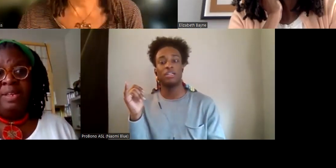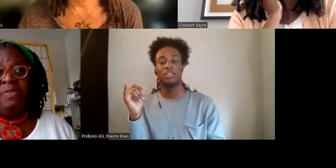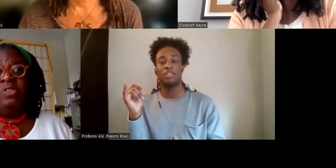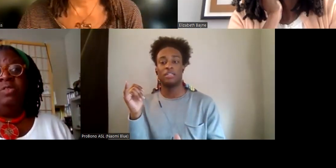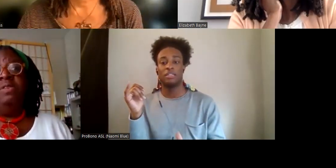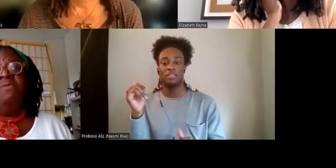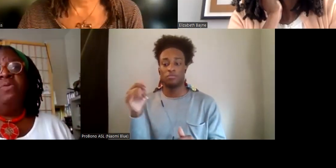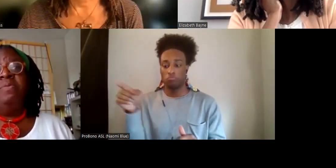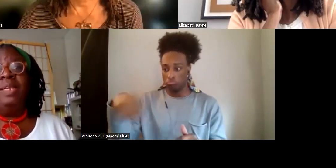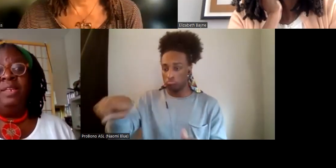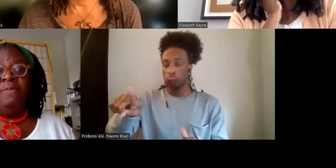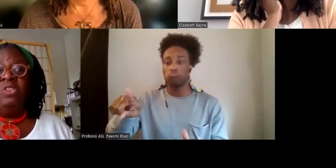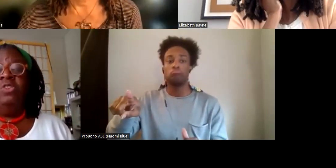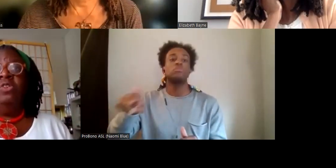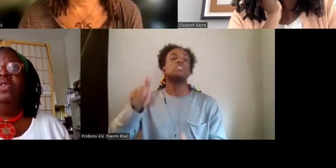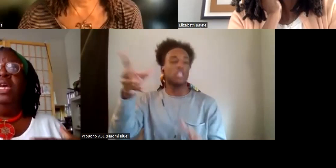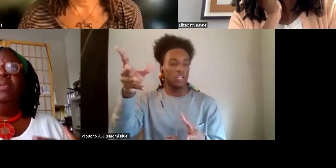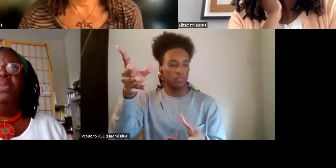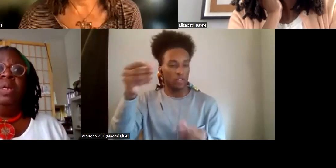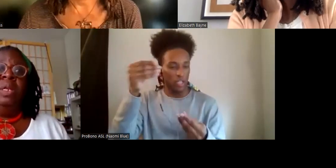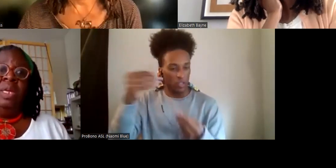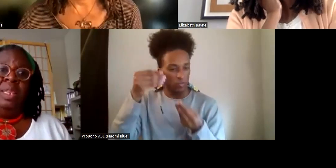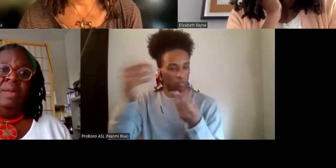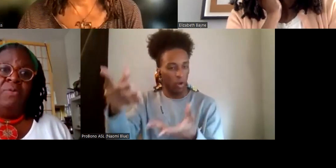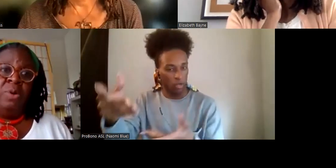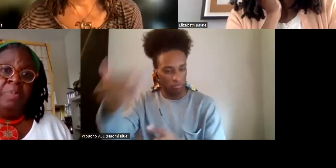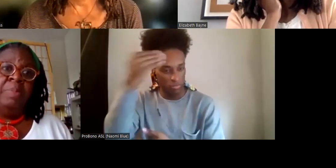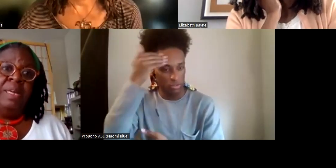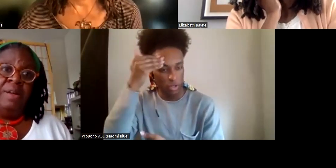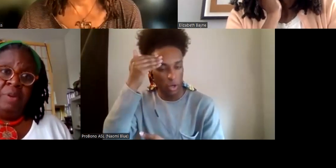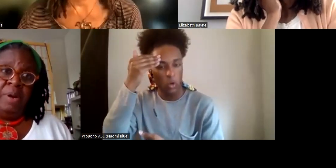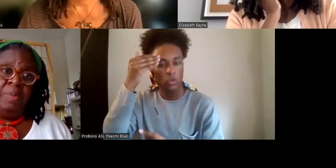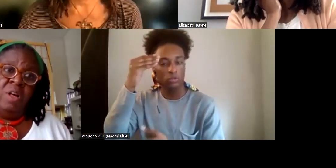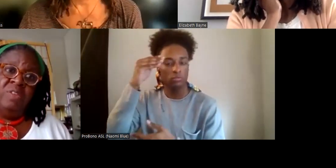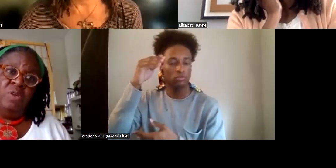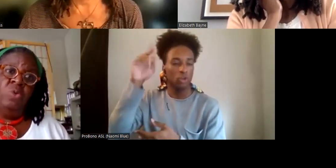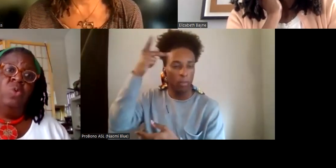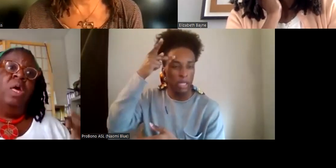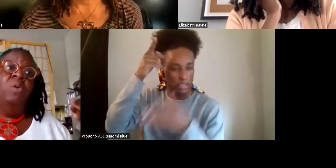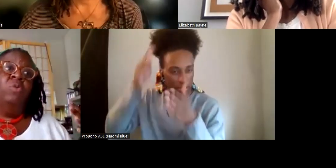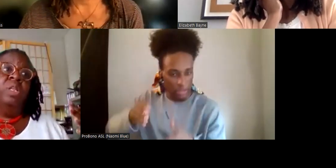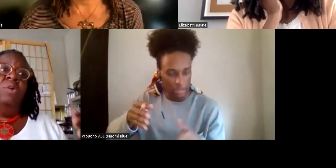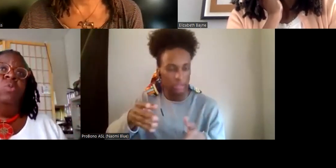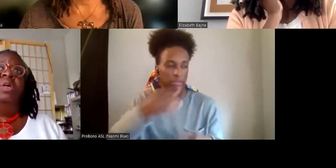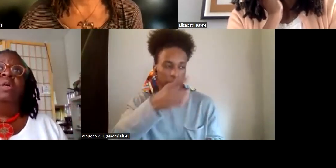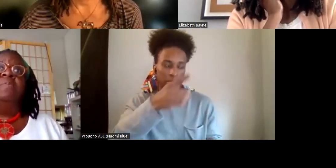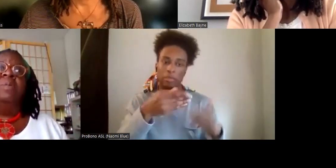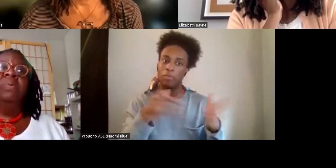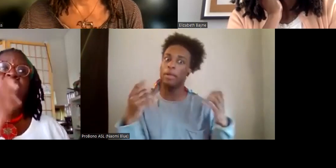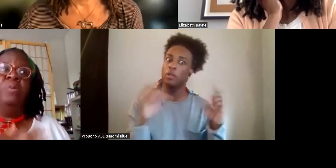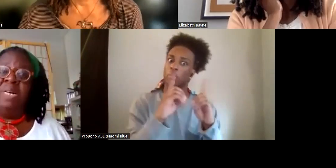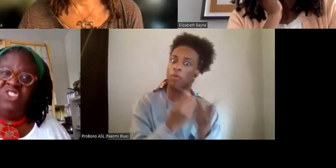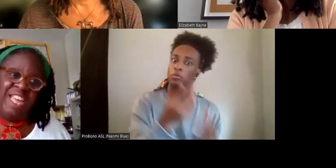of elected officials, informed elected officials, and importantly, the informed public health department also, who really